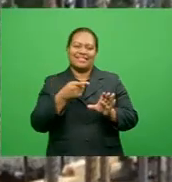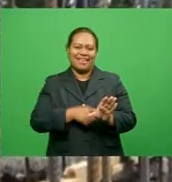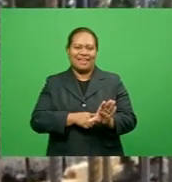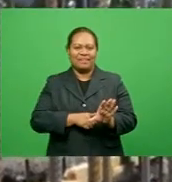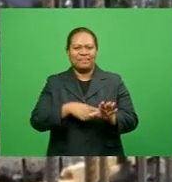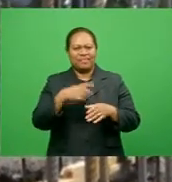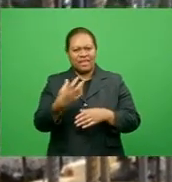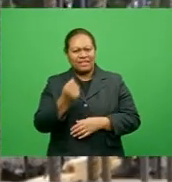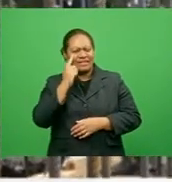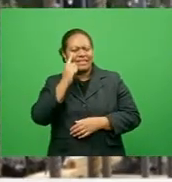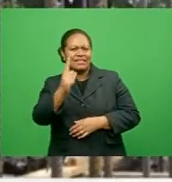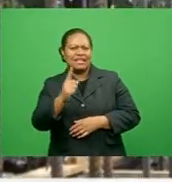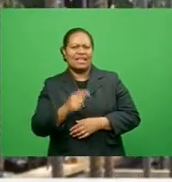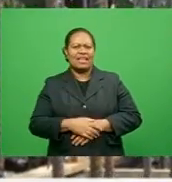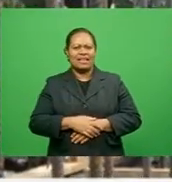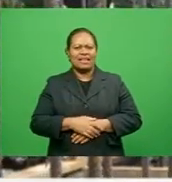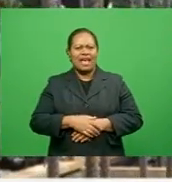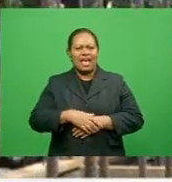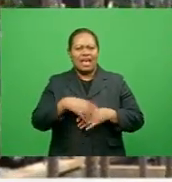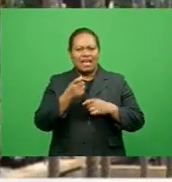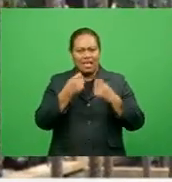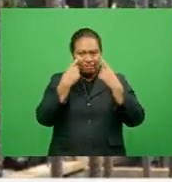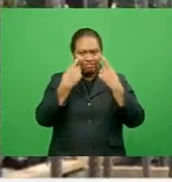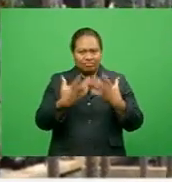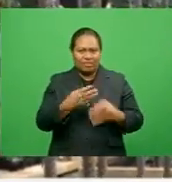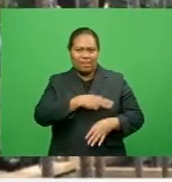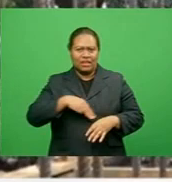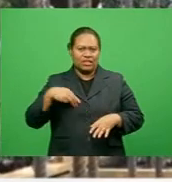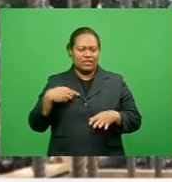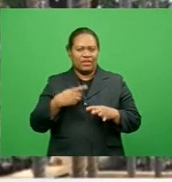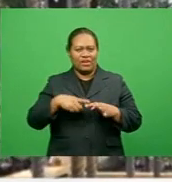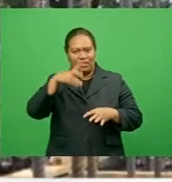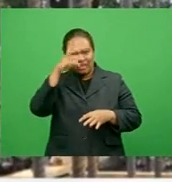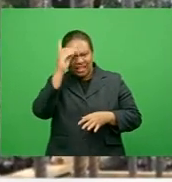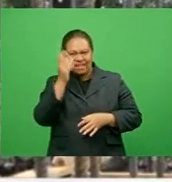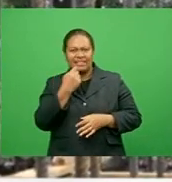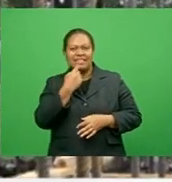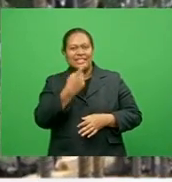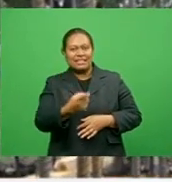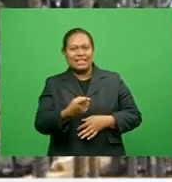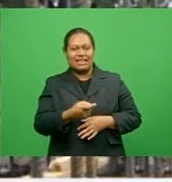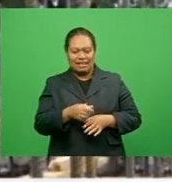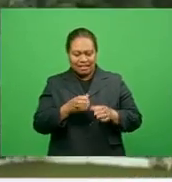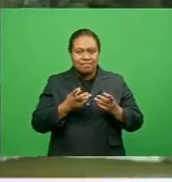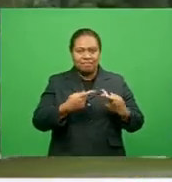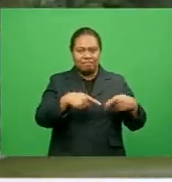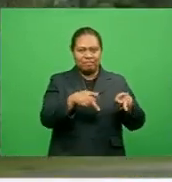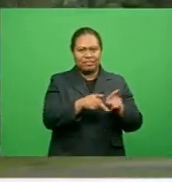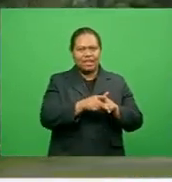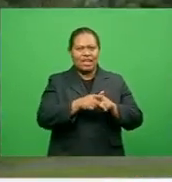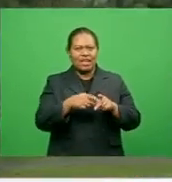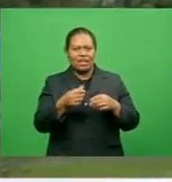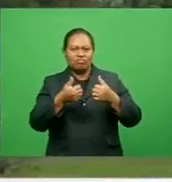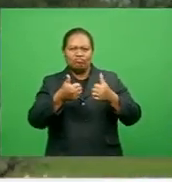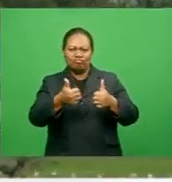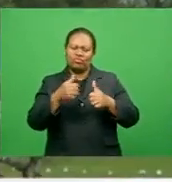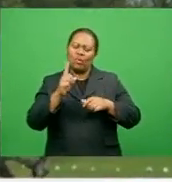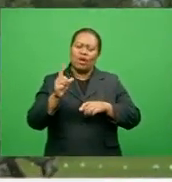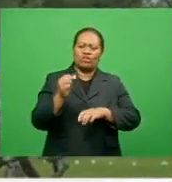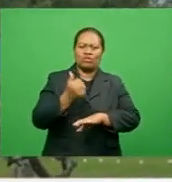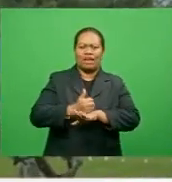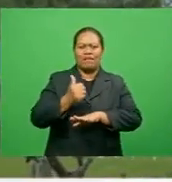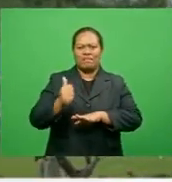Speaking at the groundbreaking ceremony, Minister for Education Rosie Akbar says the facilities are a testament of the government's commitment